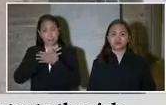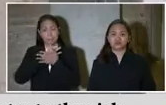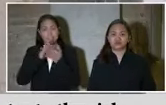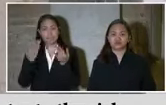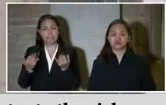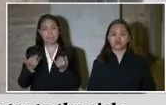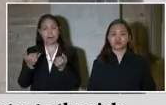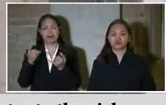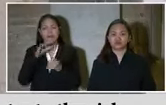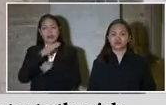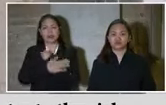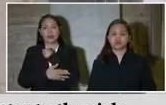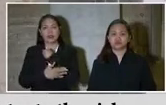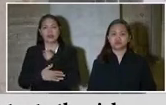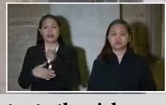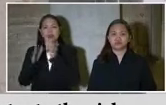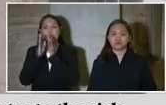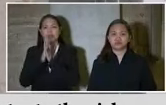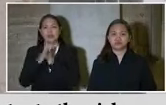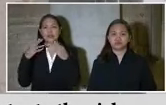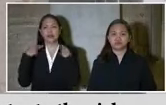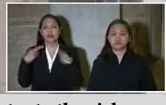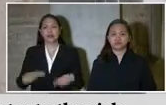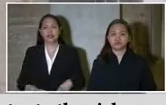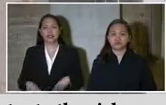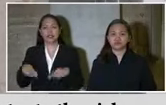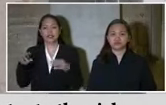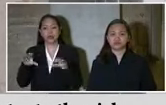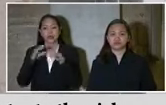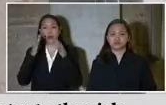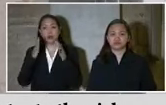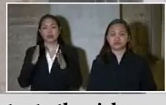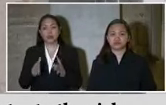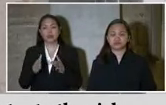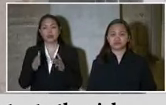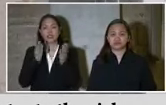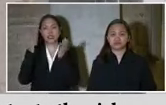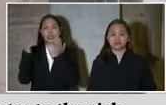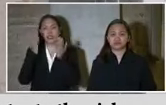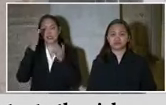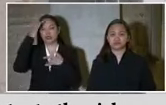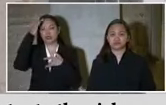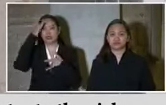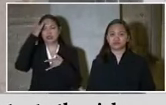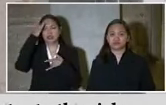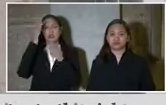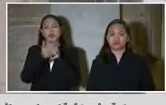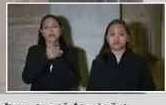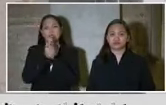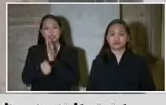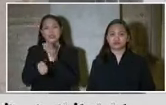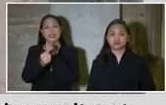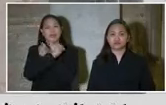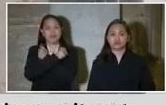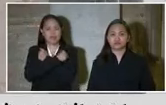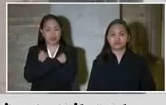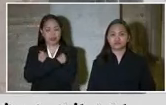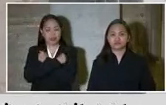We pray for our health workers that they may minister to the sick with competence and